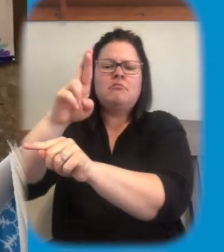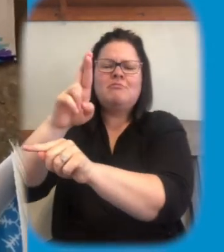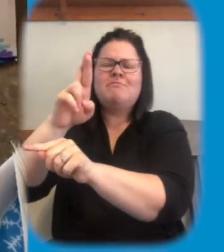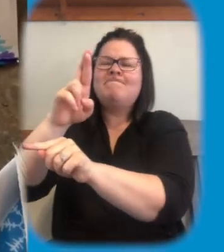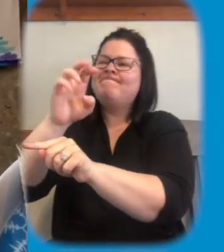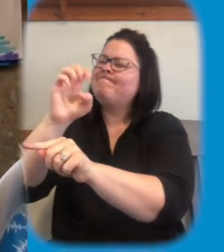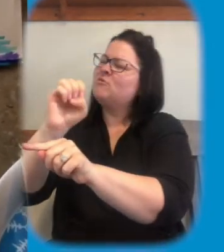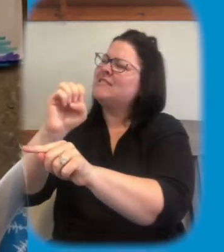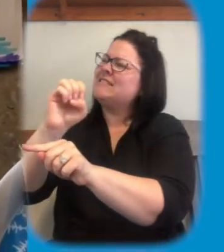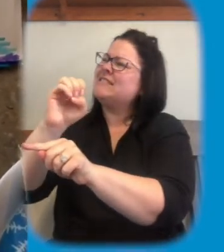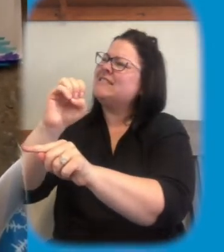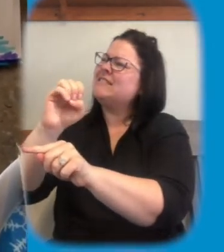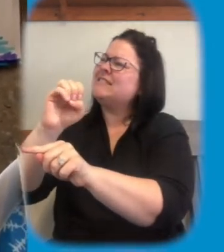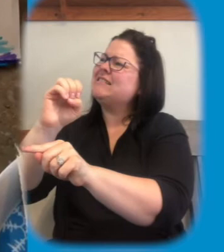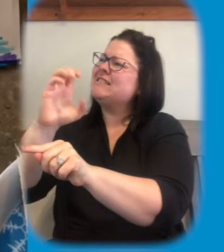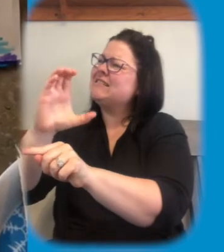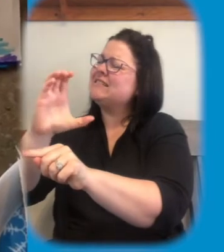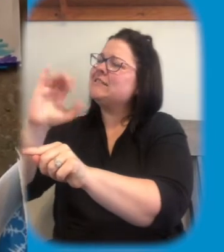precipitation.